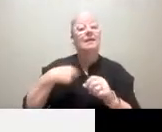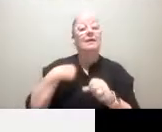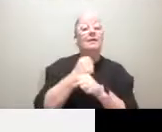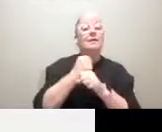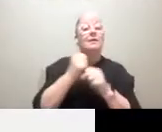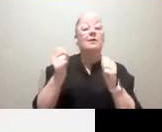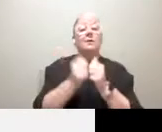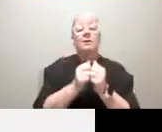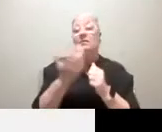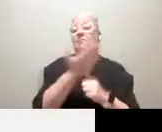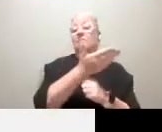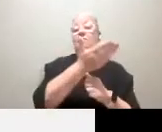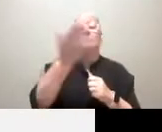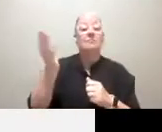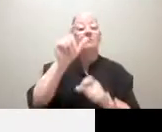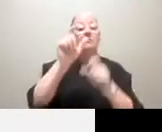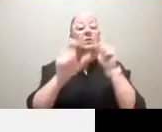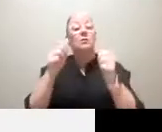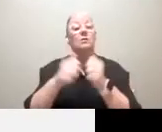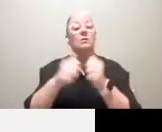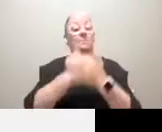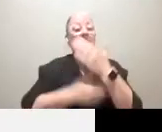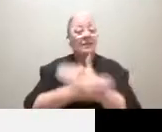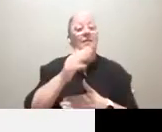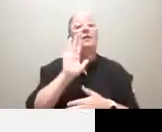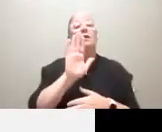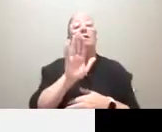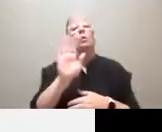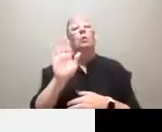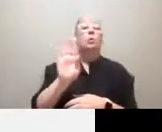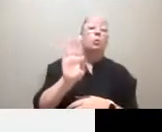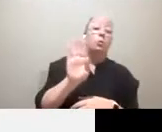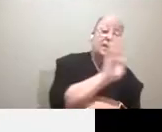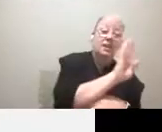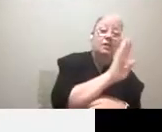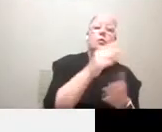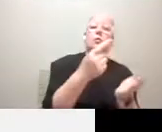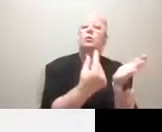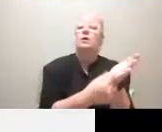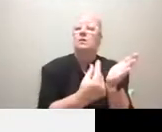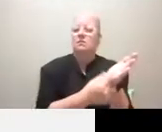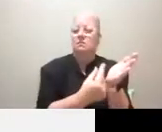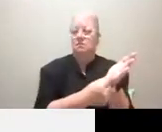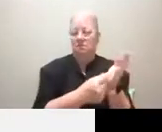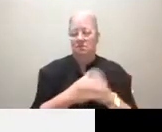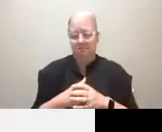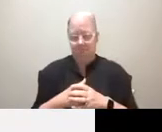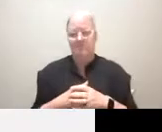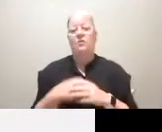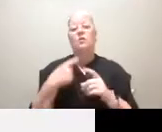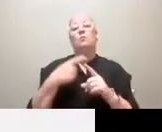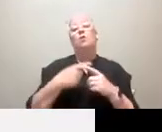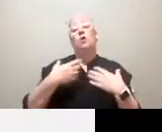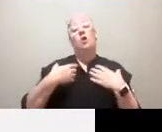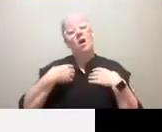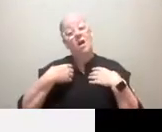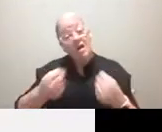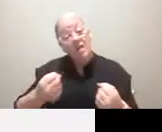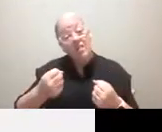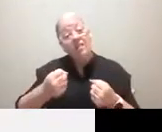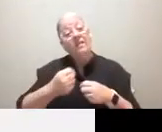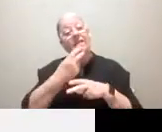in Western Uganda. We also focus on healthcare, social and